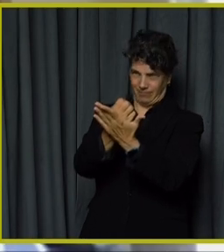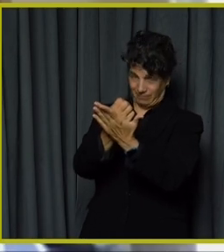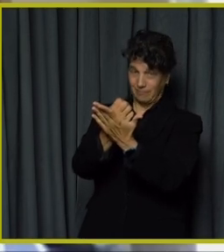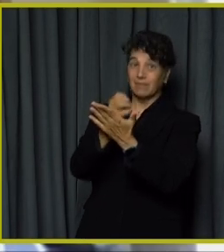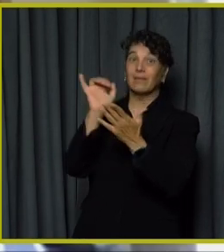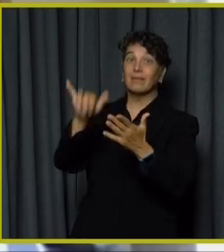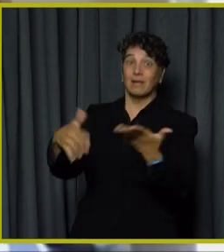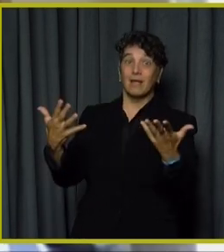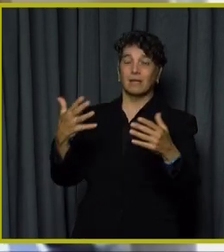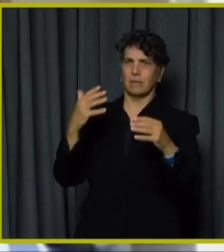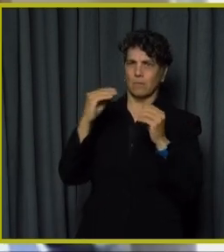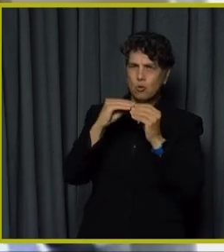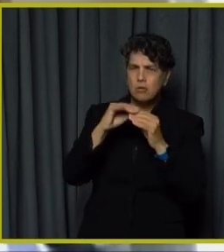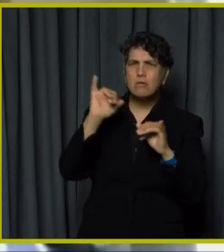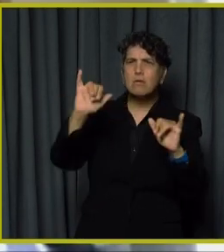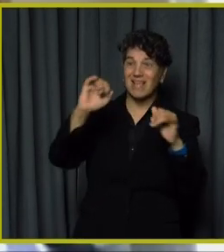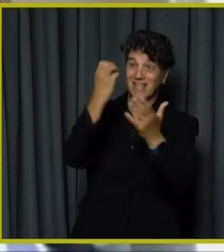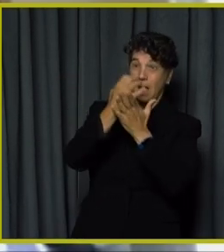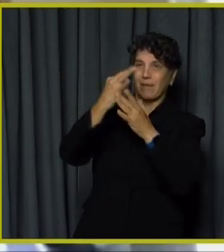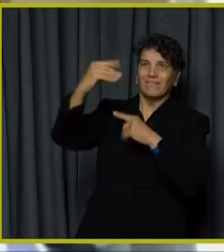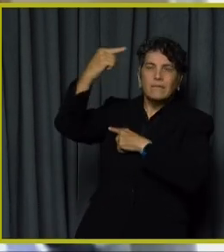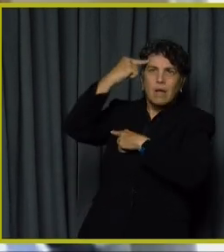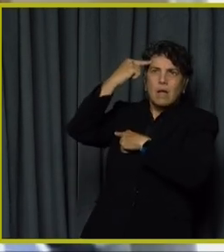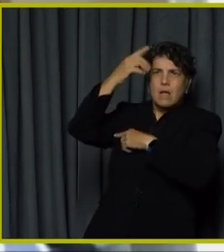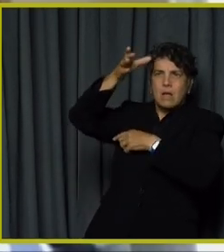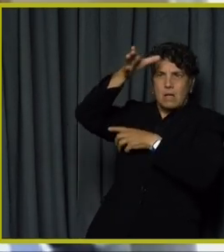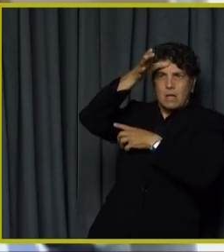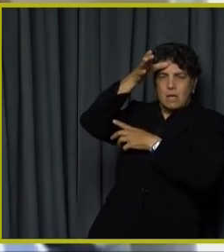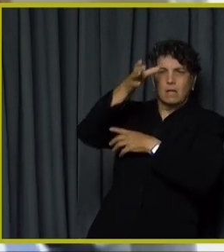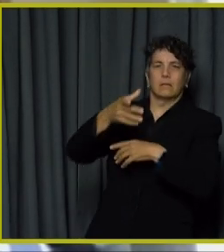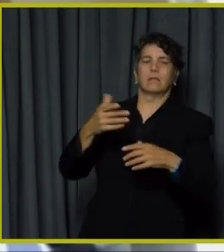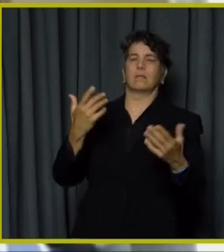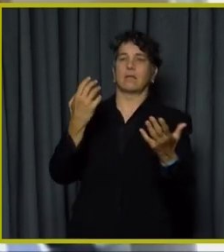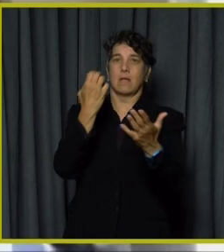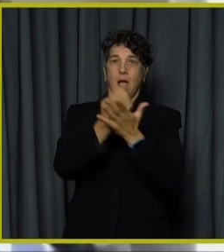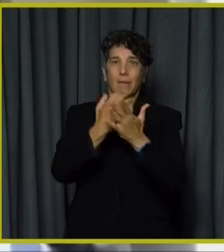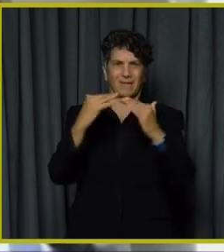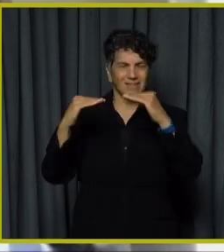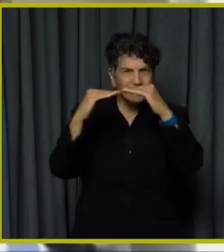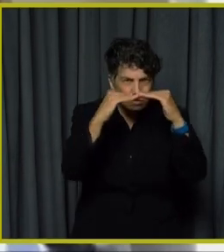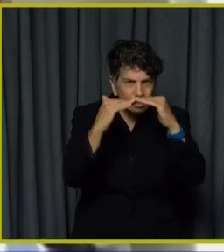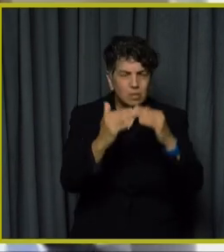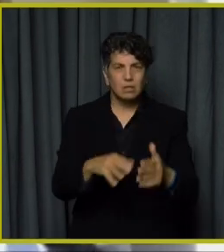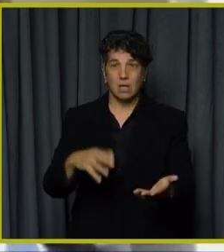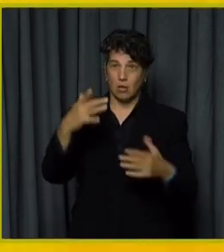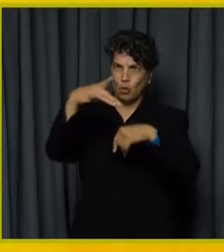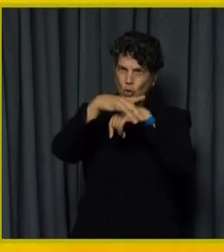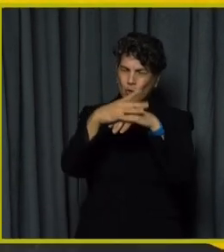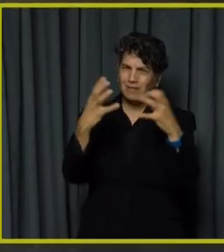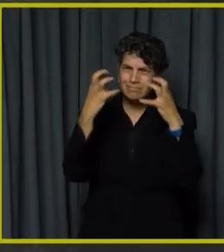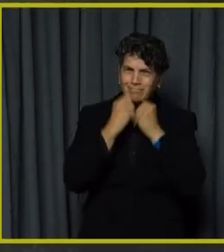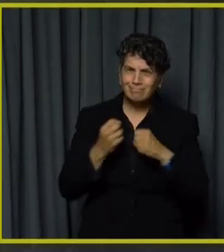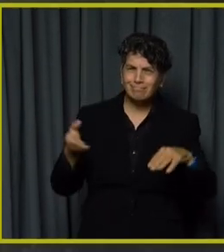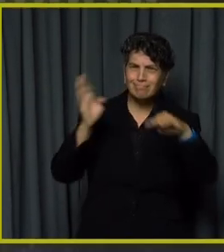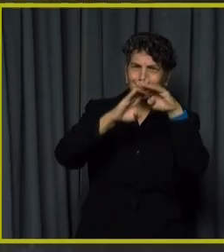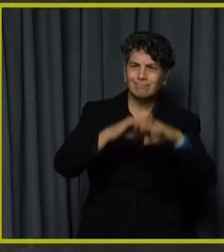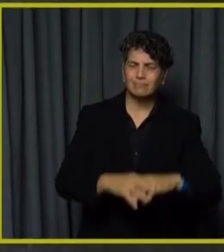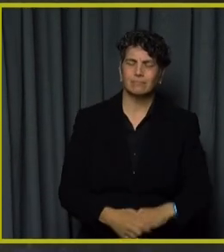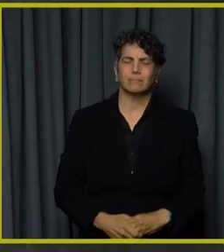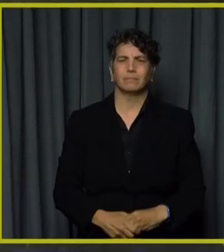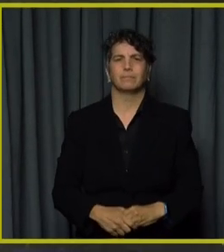knowledge economy, it's a more equal economy, and it's a greener economy.